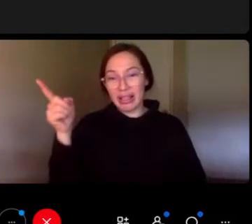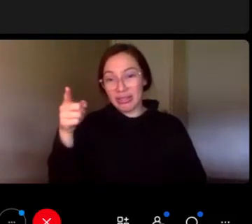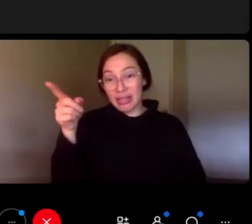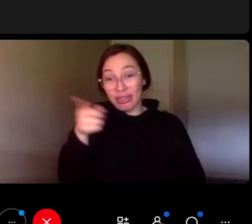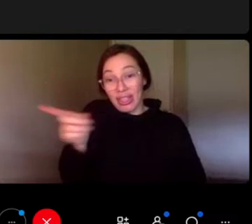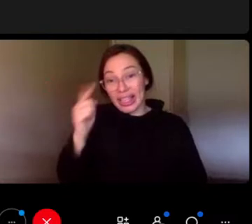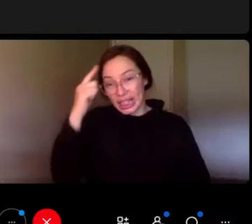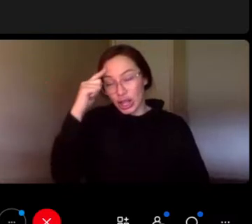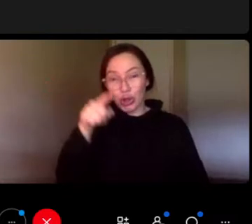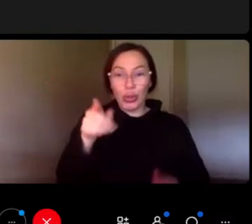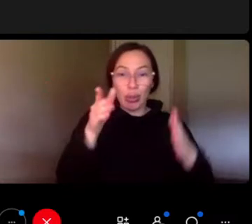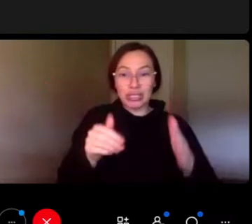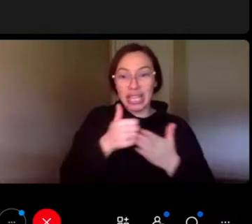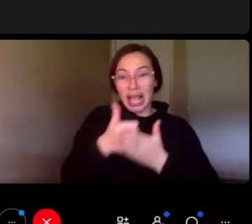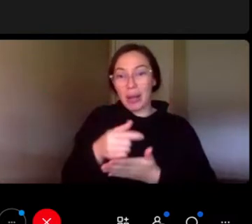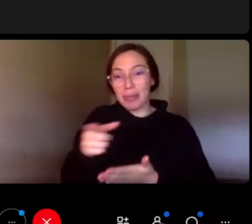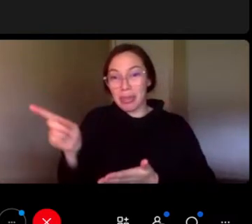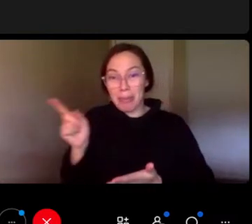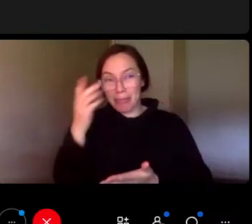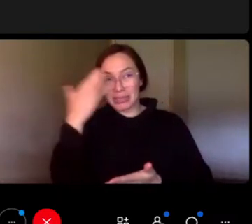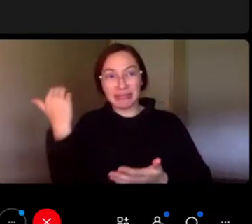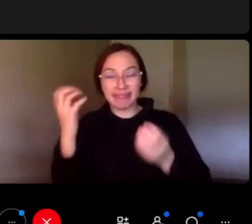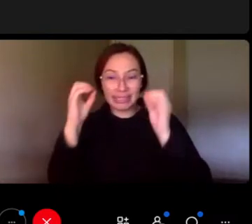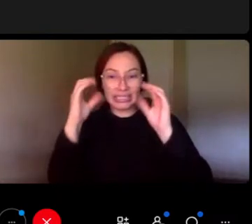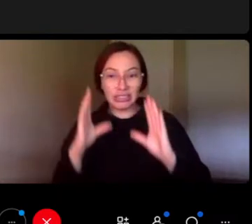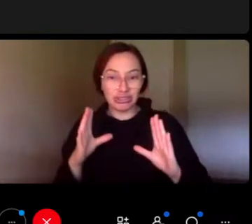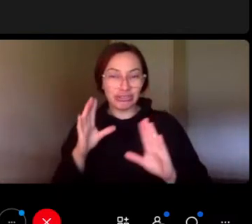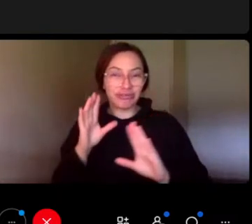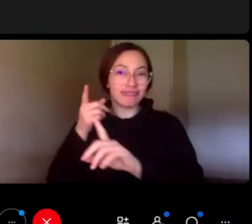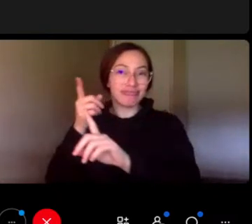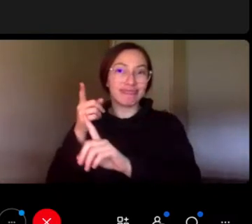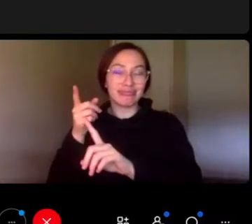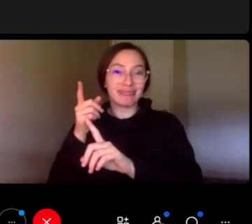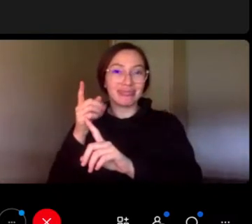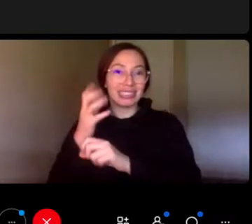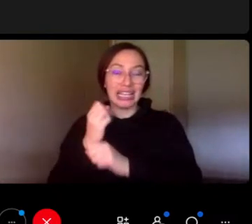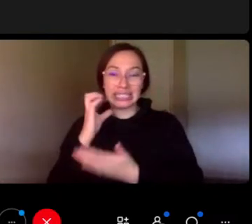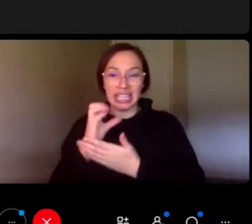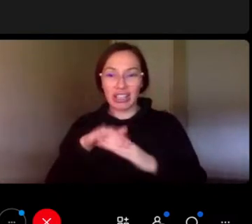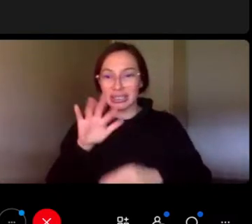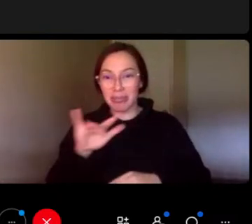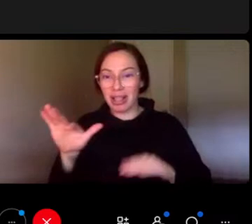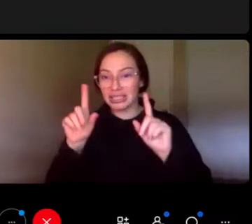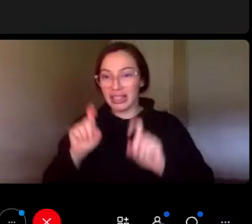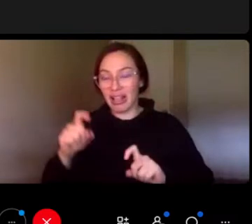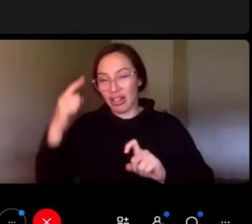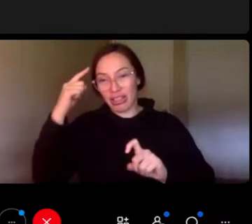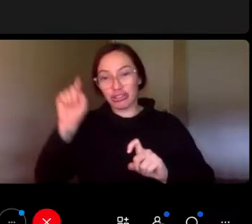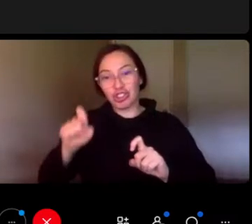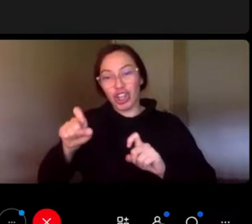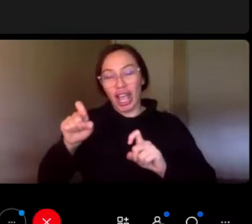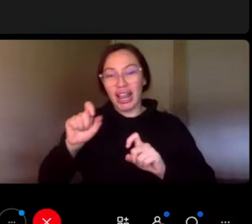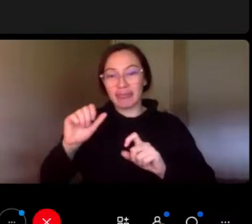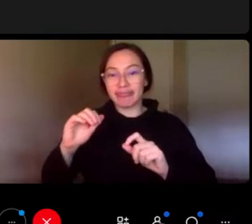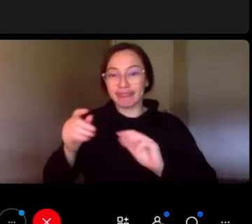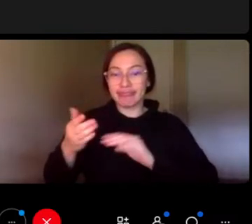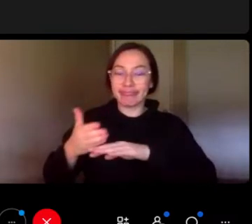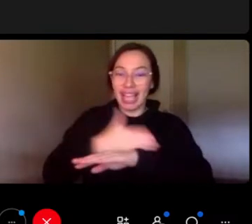them because the teacher, you know, isn't, the kid got a C on a spelling test and they really think it should have been an A or on the